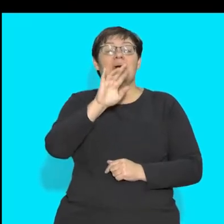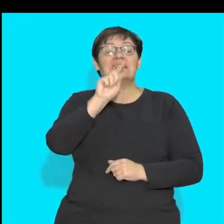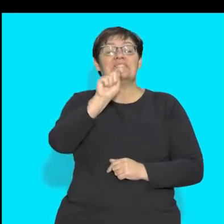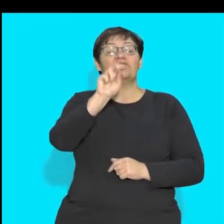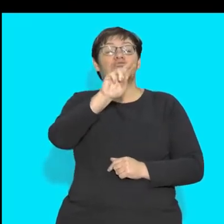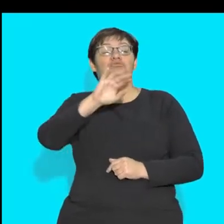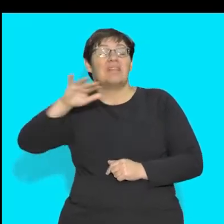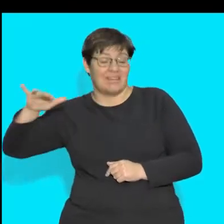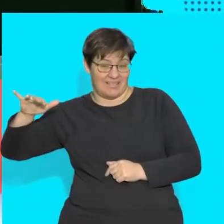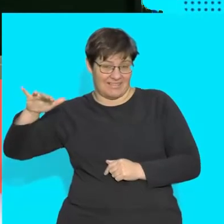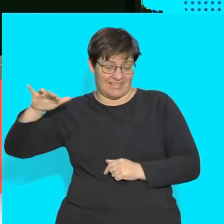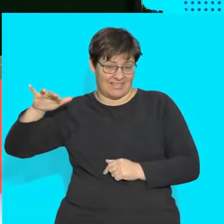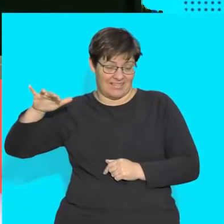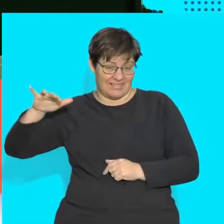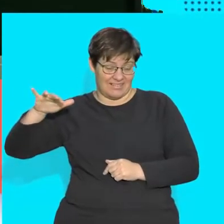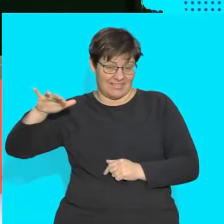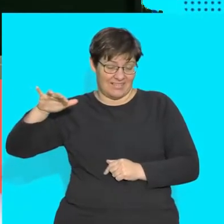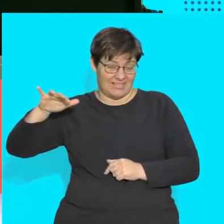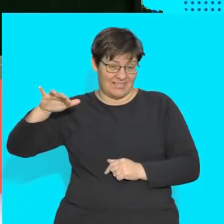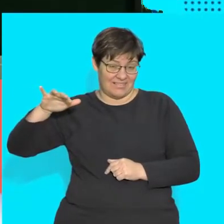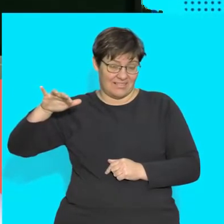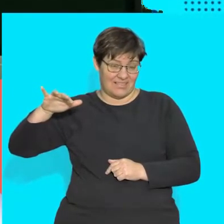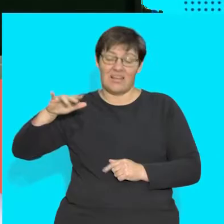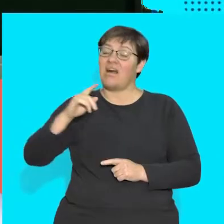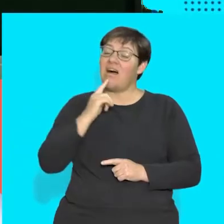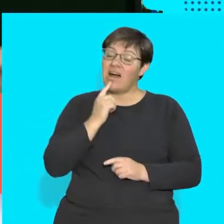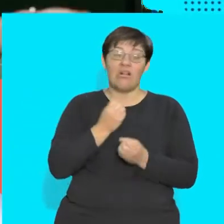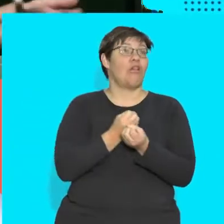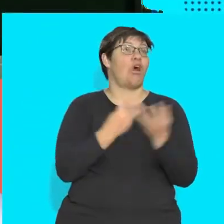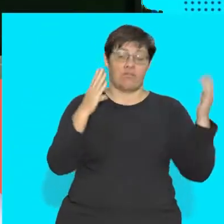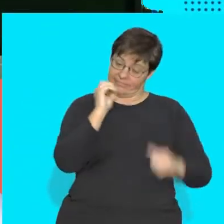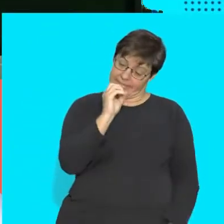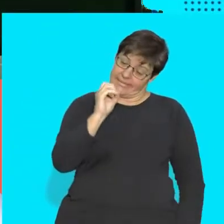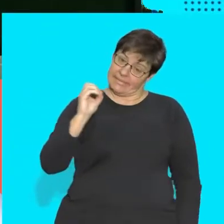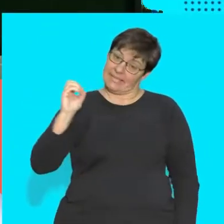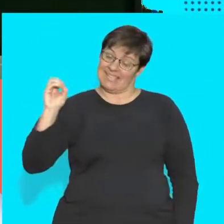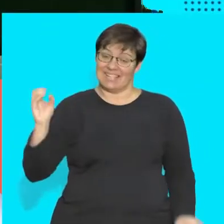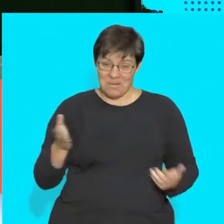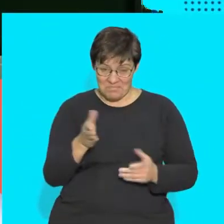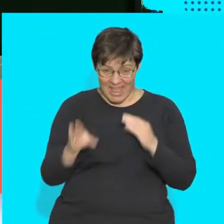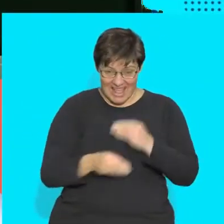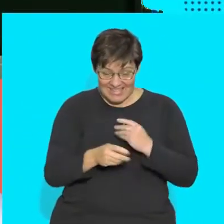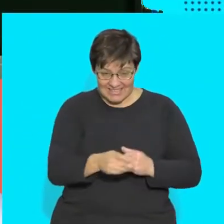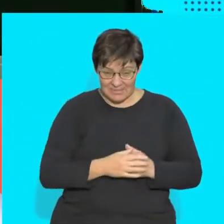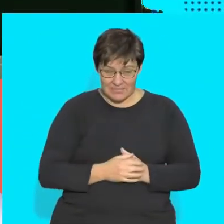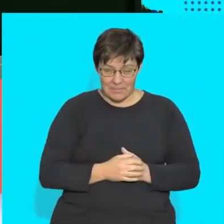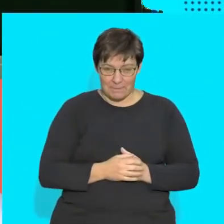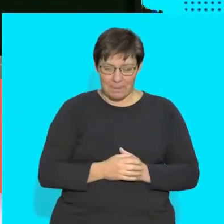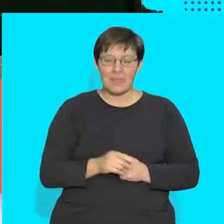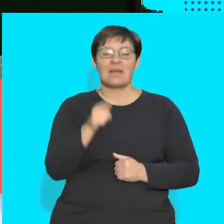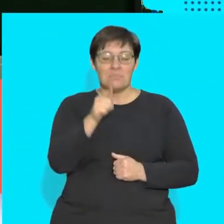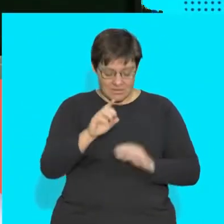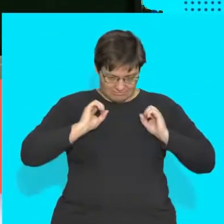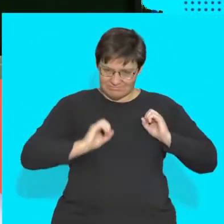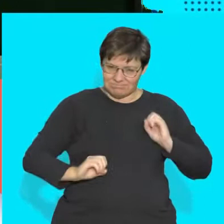37.2 trillion. Now, I'm not a maths person, but I just know there's a heck of a lot of noughts that are going on to go to that thing. And that